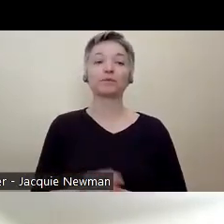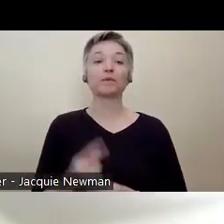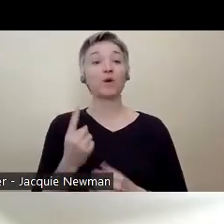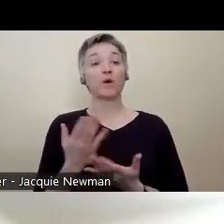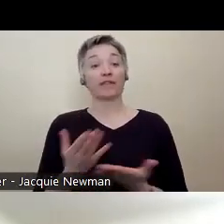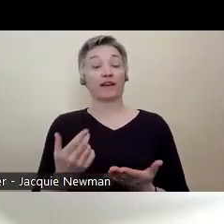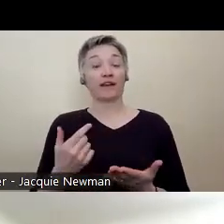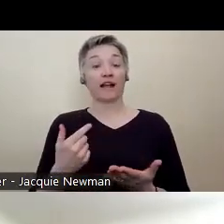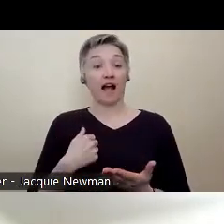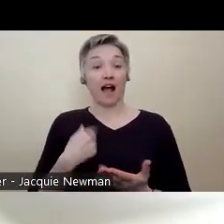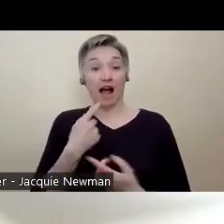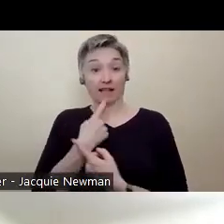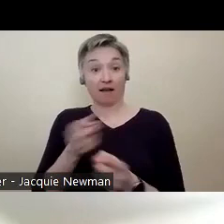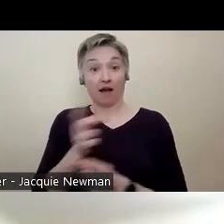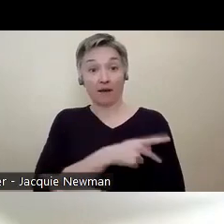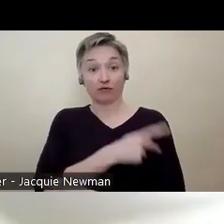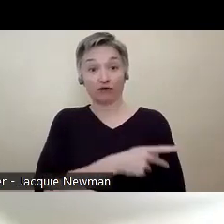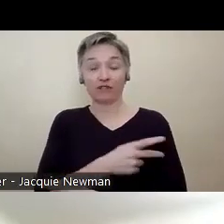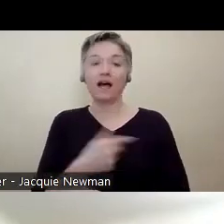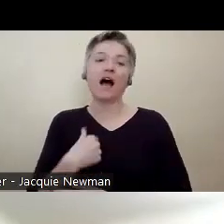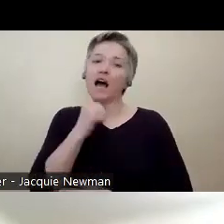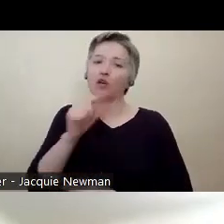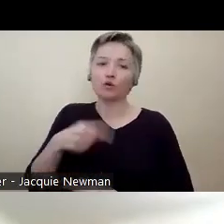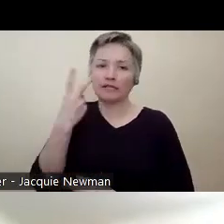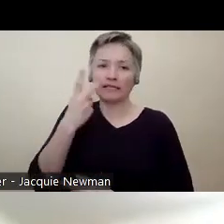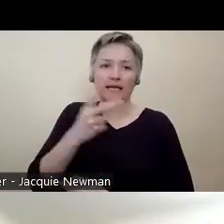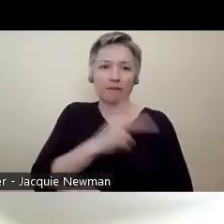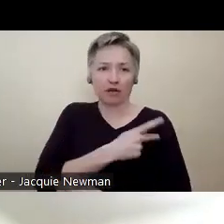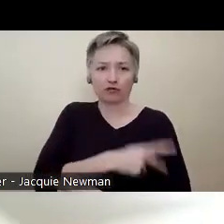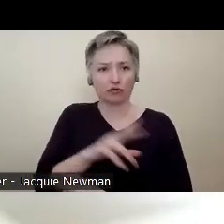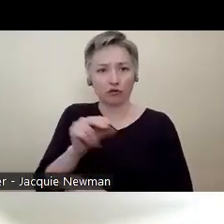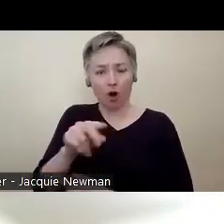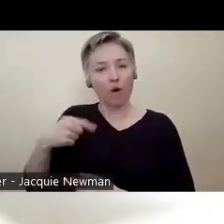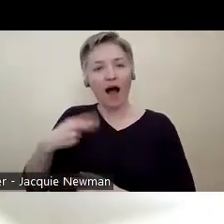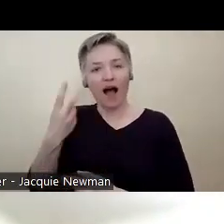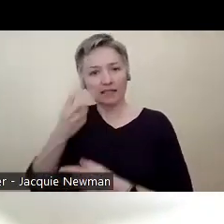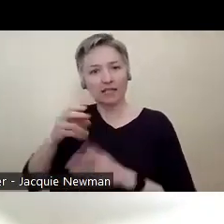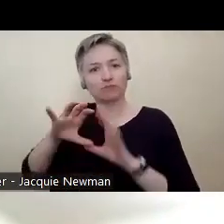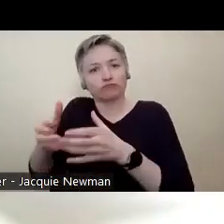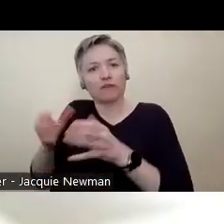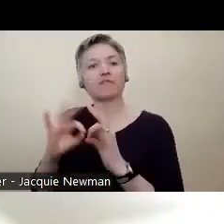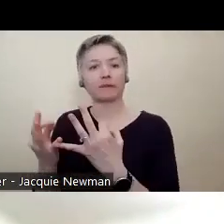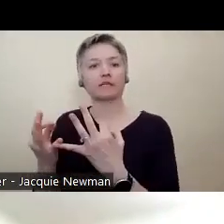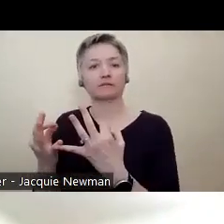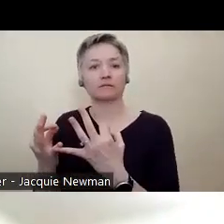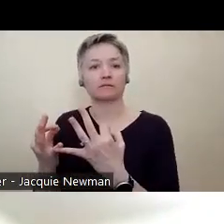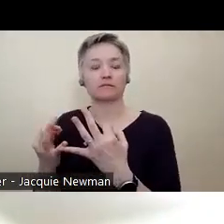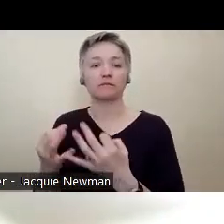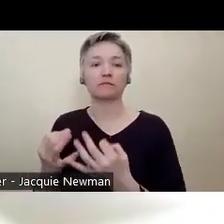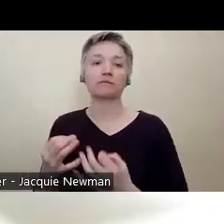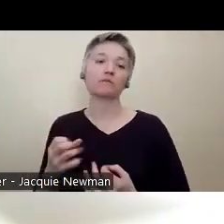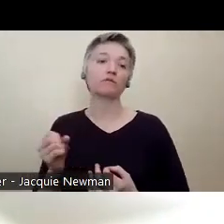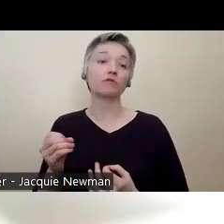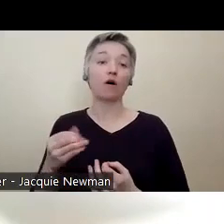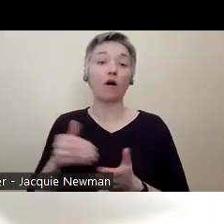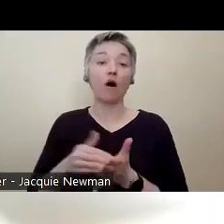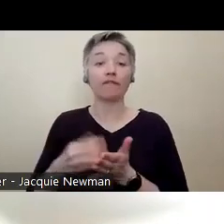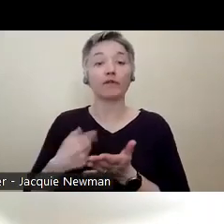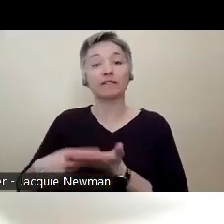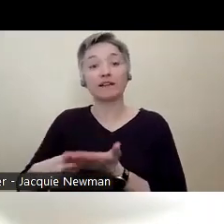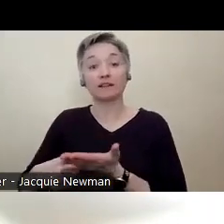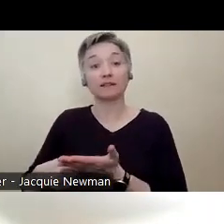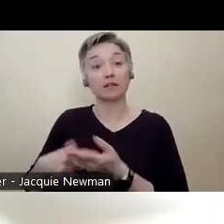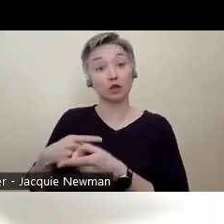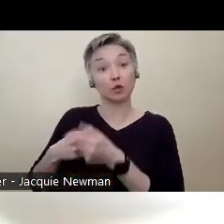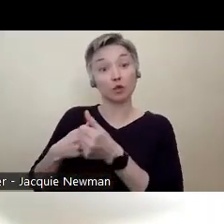a clinician is I don't just see patients, I see families. So a lot of times it's discussion of yes, John, you have